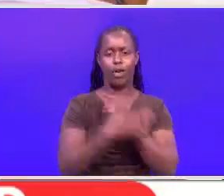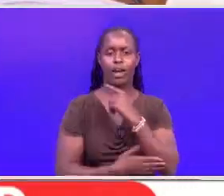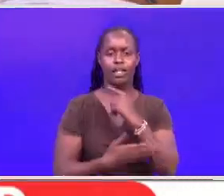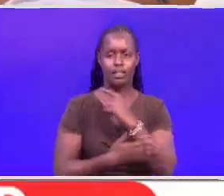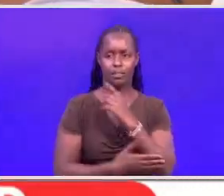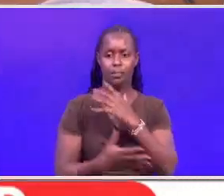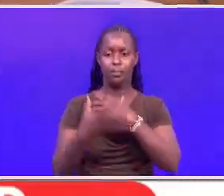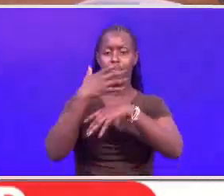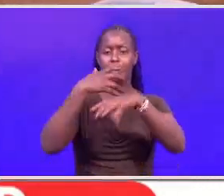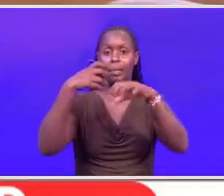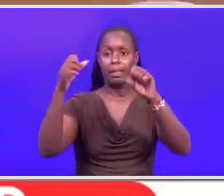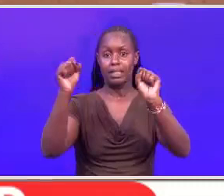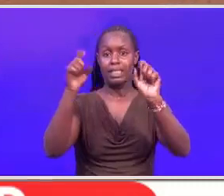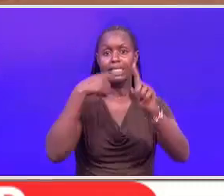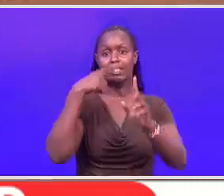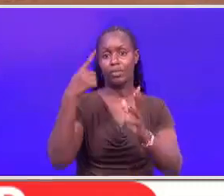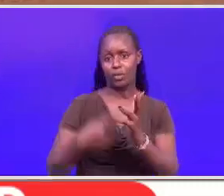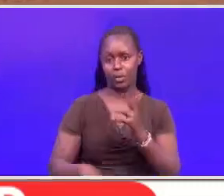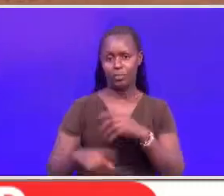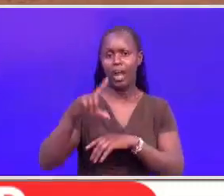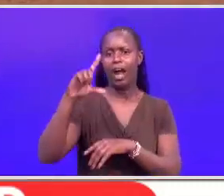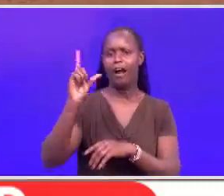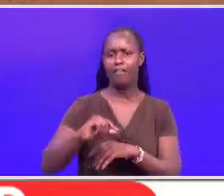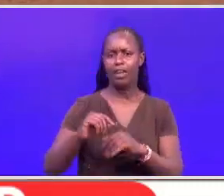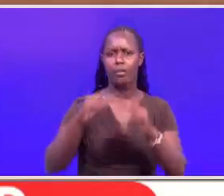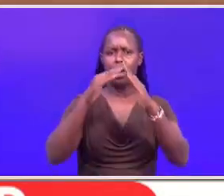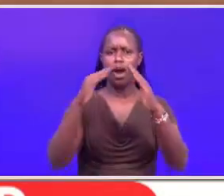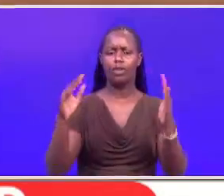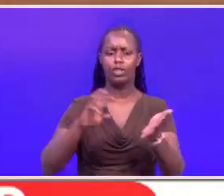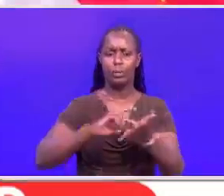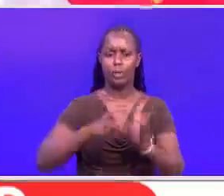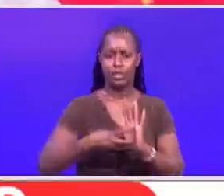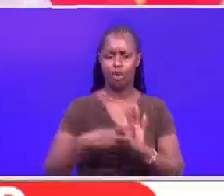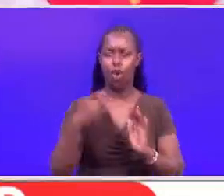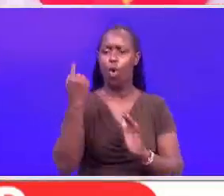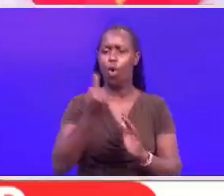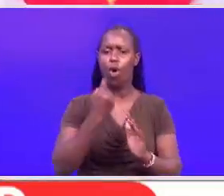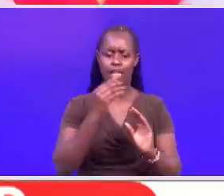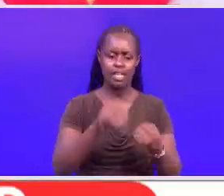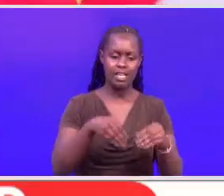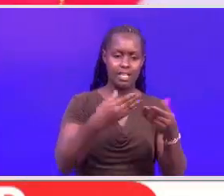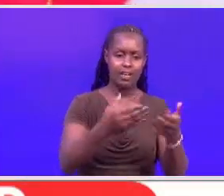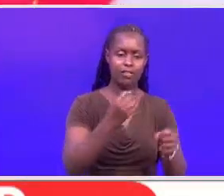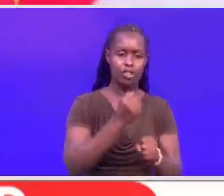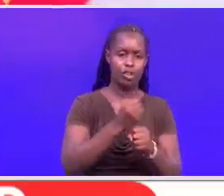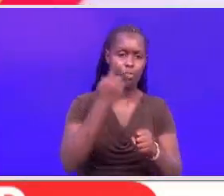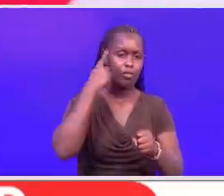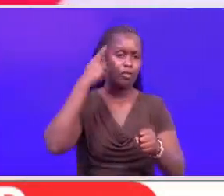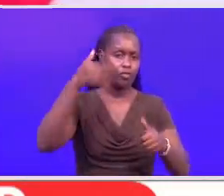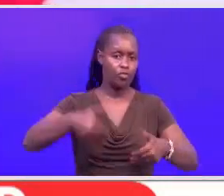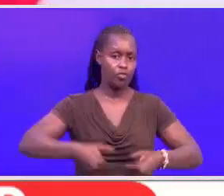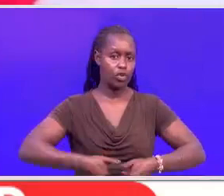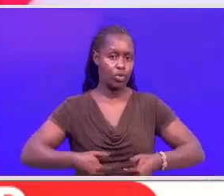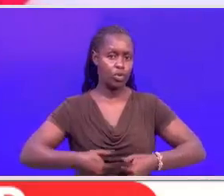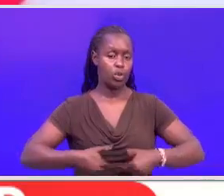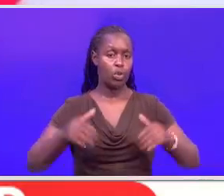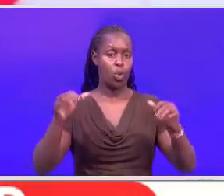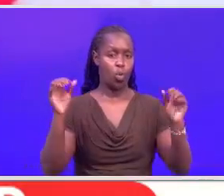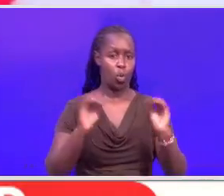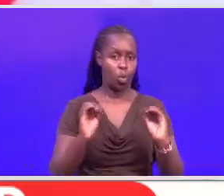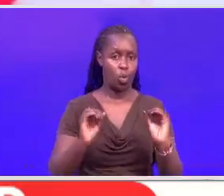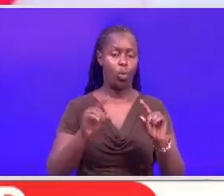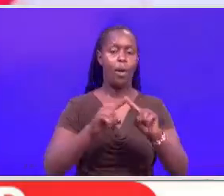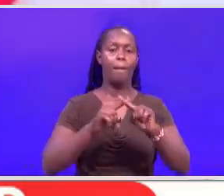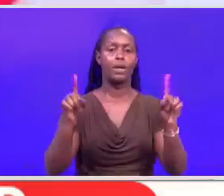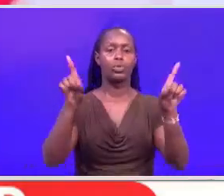President Ruto said his affordable housing project will not only provide employment opportunities for young people in Kenya,